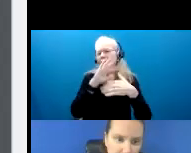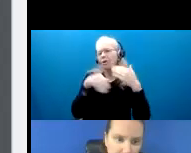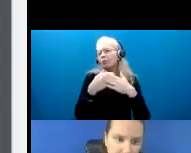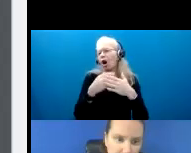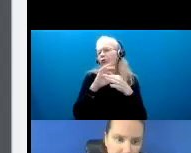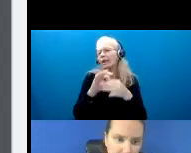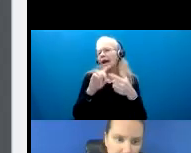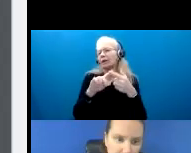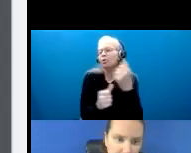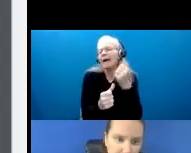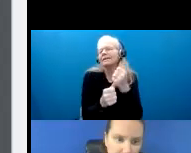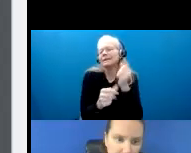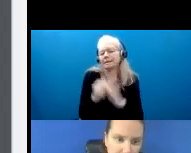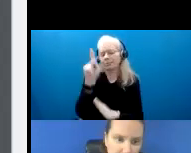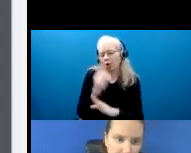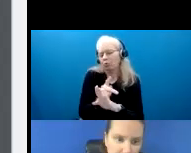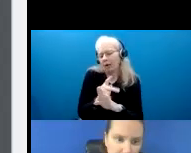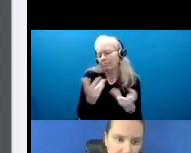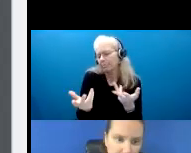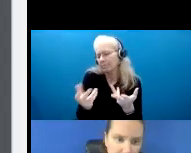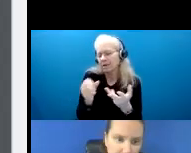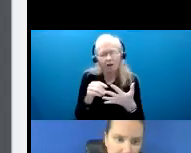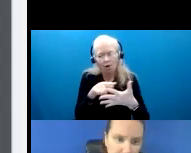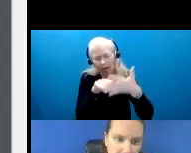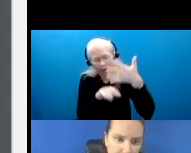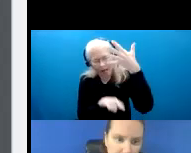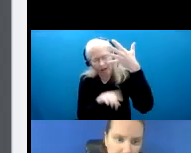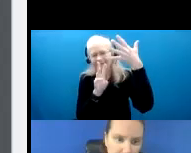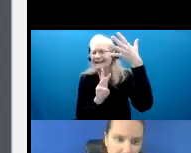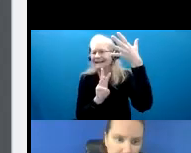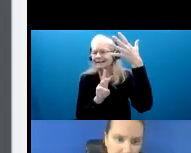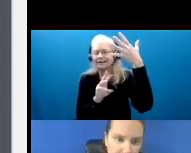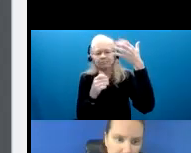feel free to weigh in on any of the 6 listed here.